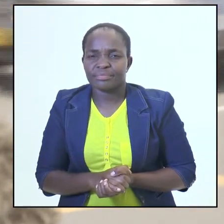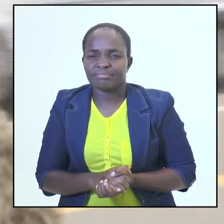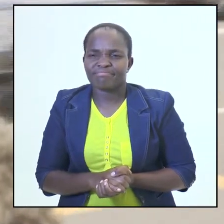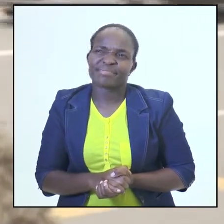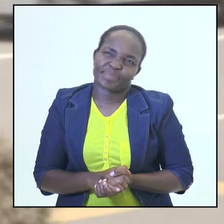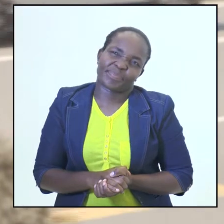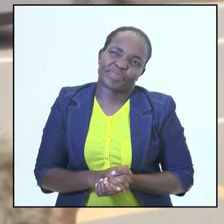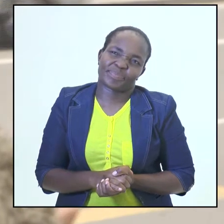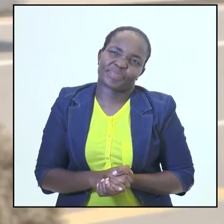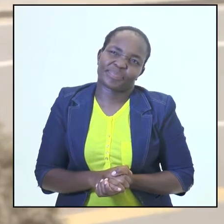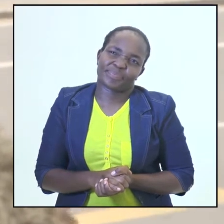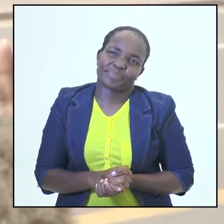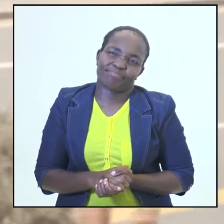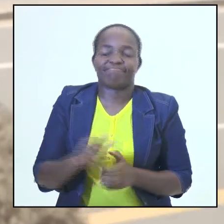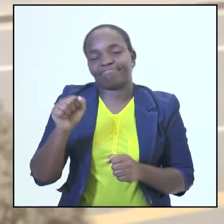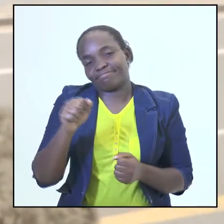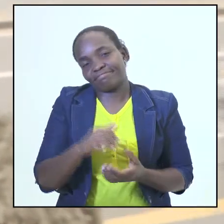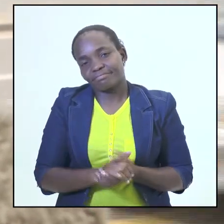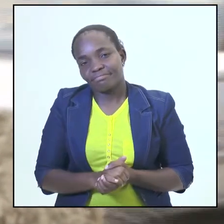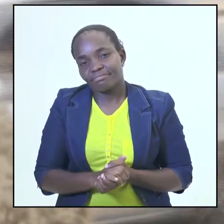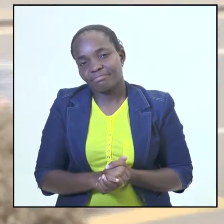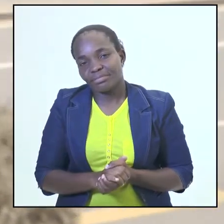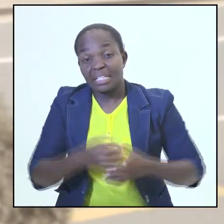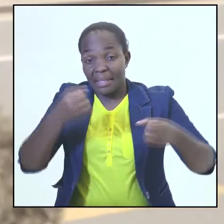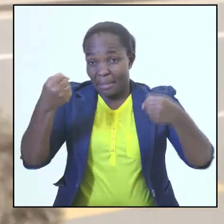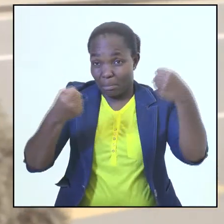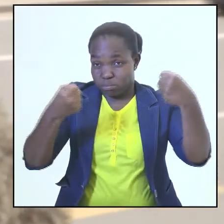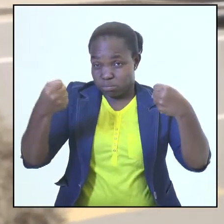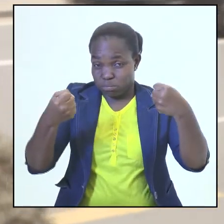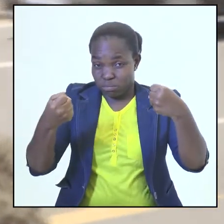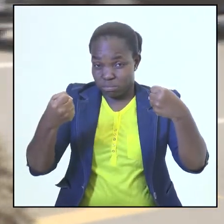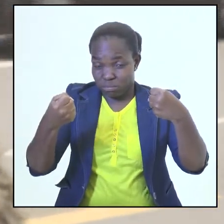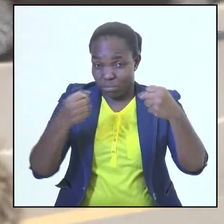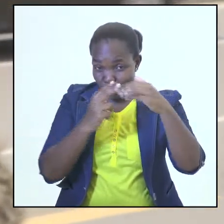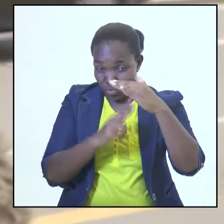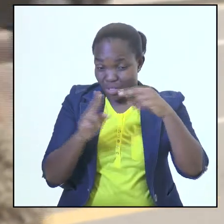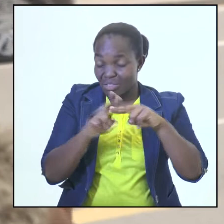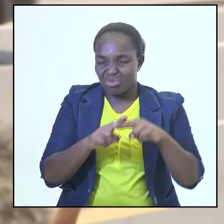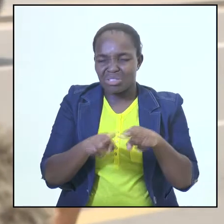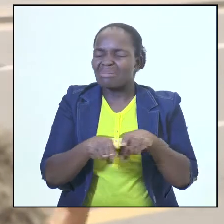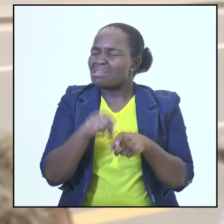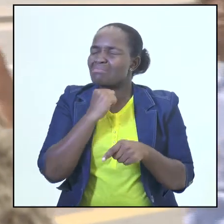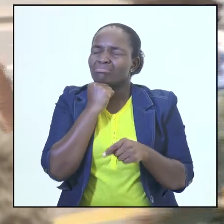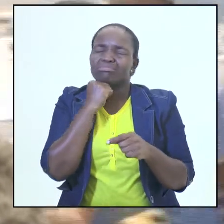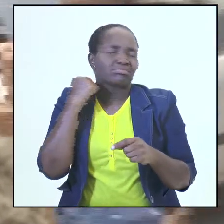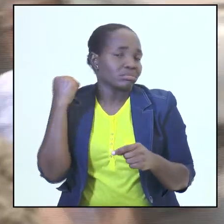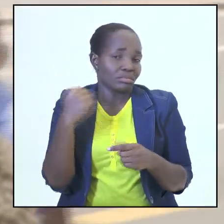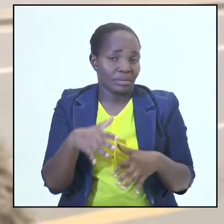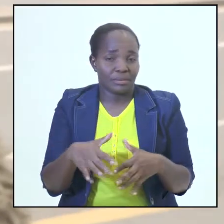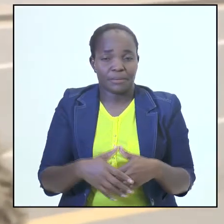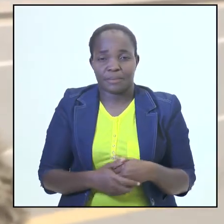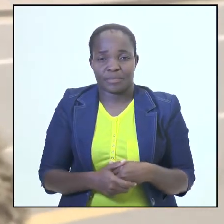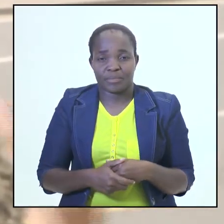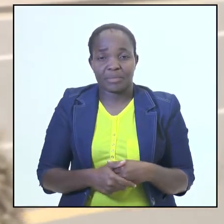The cars that the tourists and the tour guides drive, it sometimes causes a lot of noise. And this, it really scares